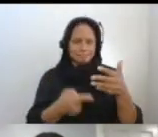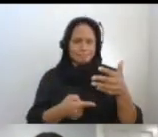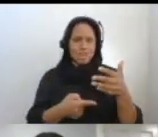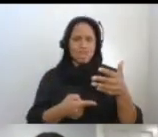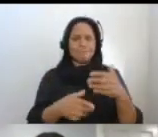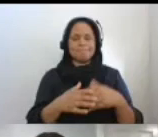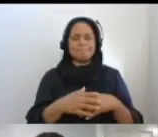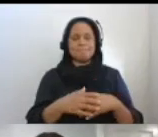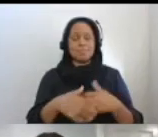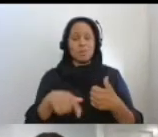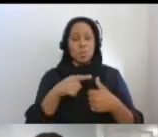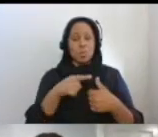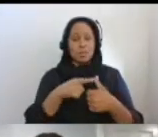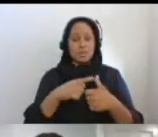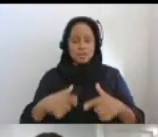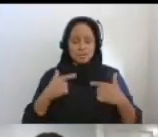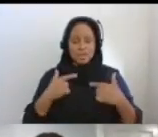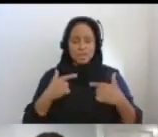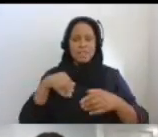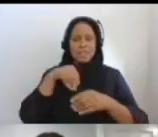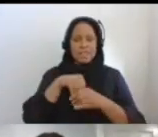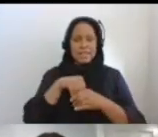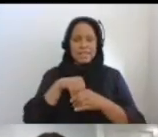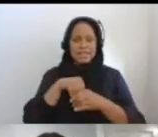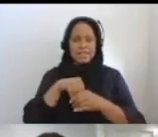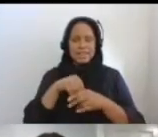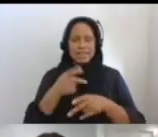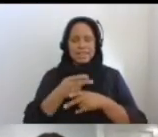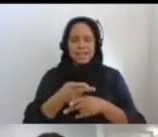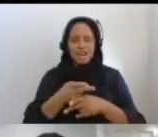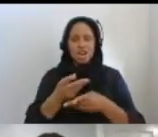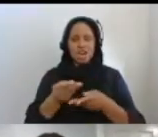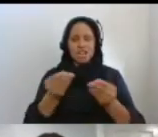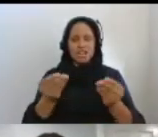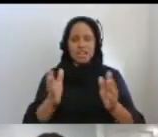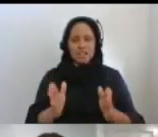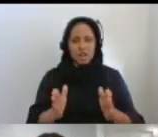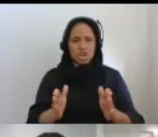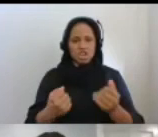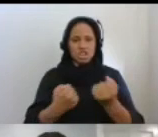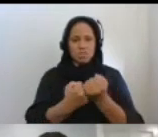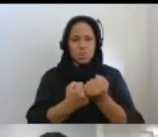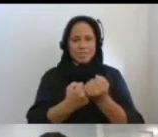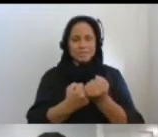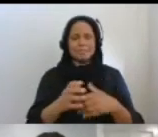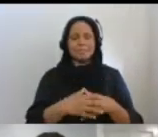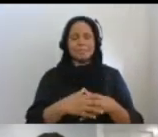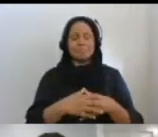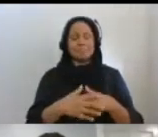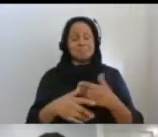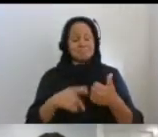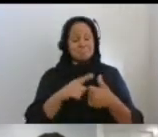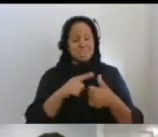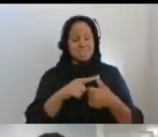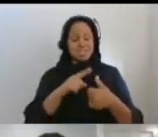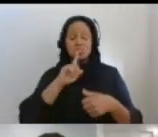One of them is called the live-in caregiver support. This one is a really neat concept where if